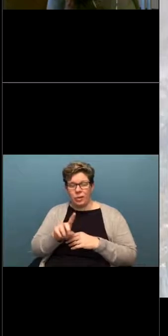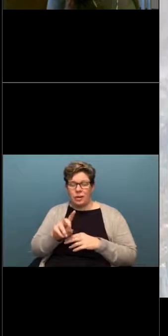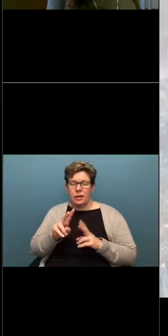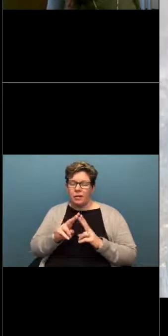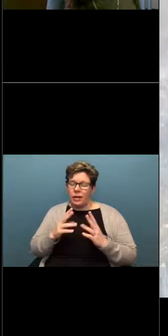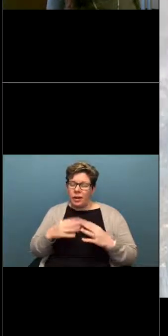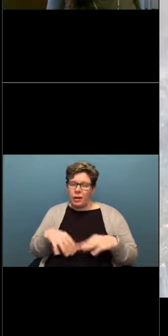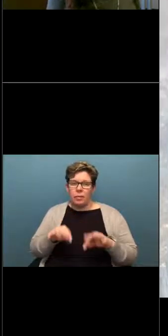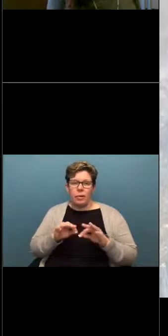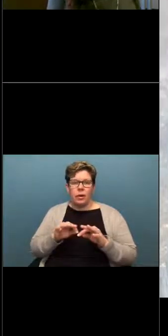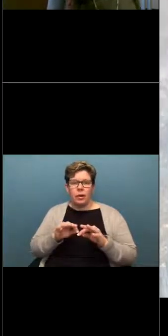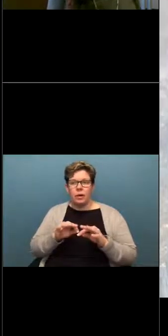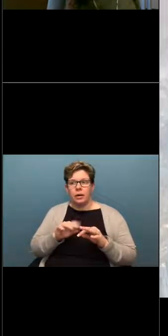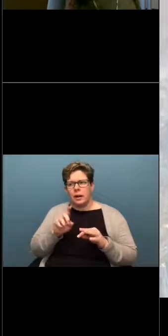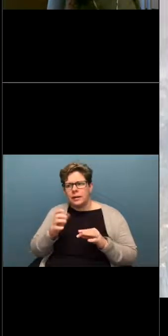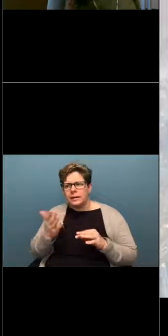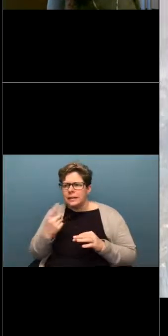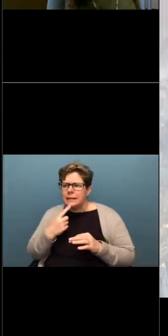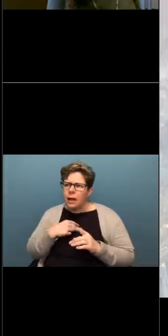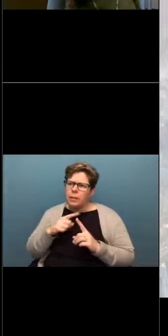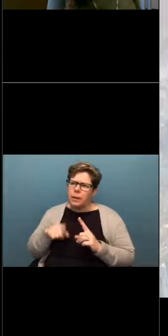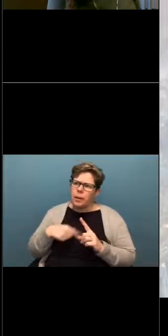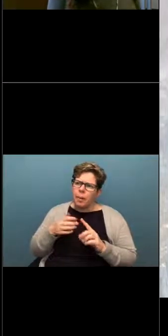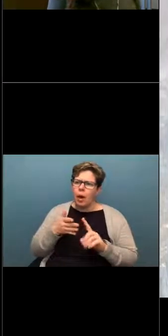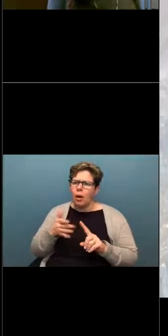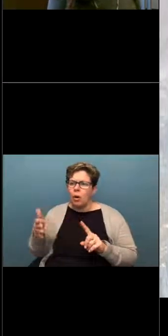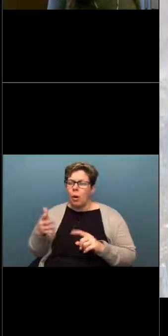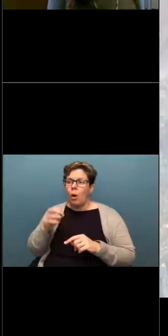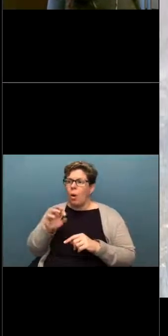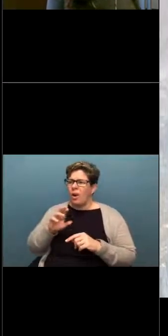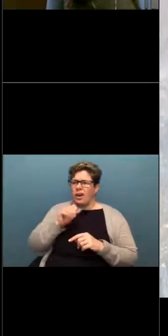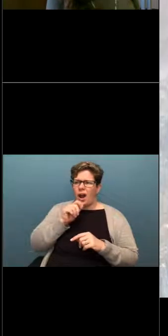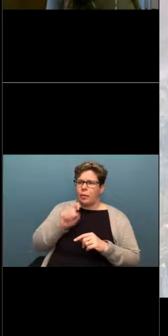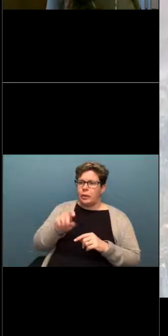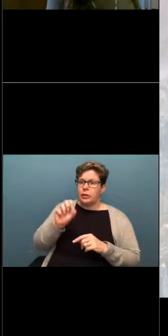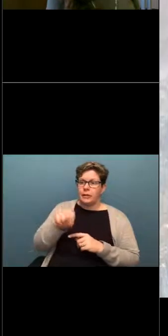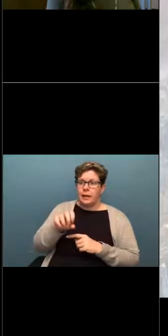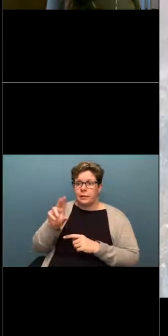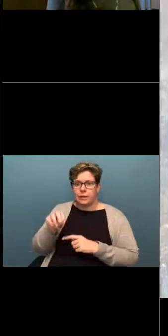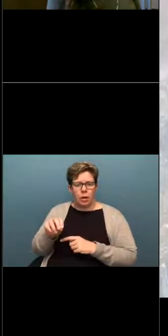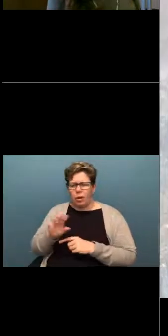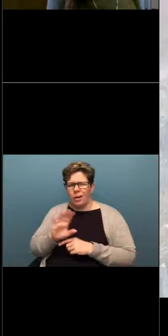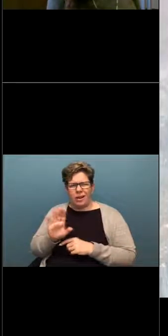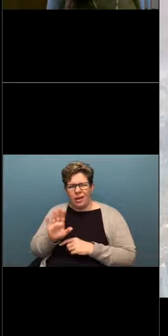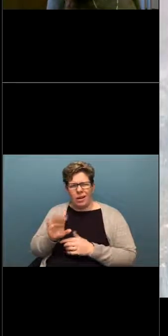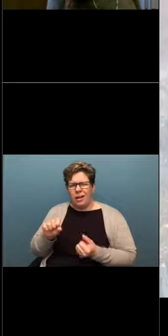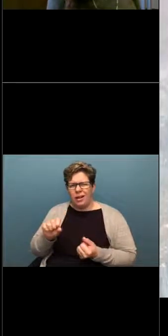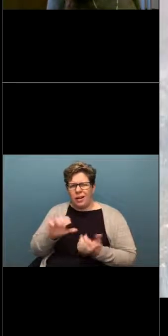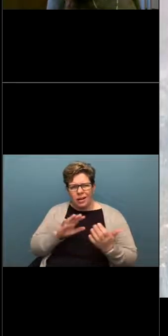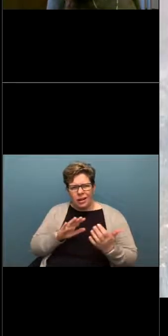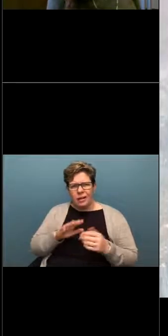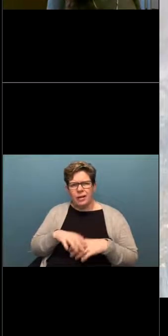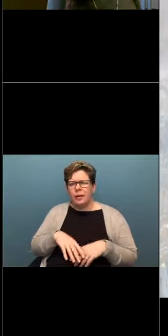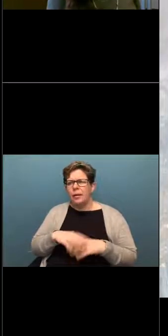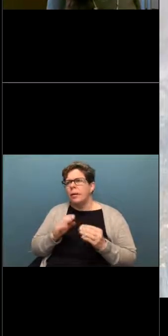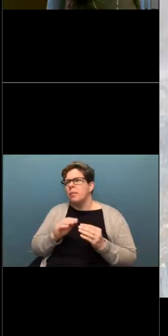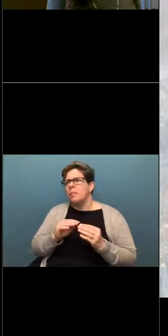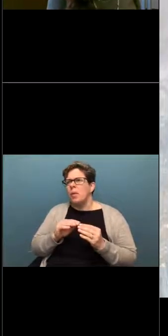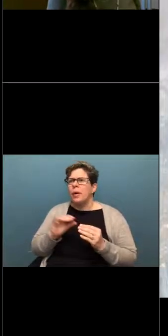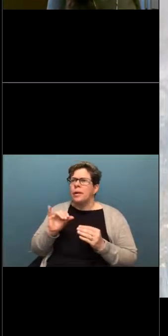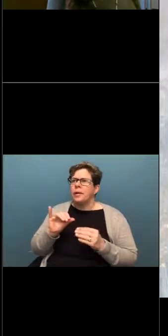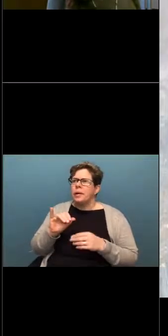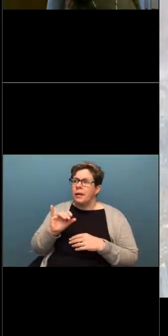that are closed off or phrased in a way that you only can really answer yes or no. Phrasing a question like,